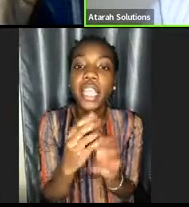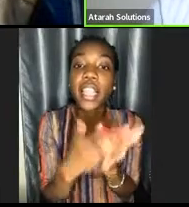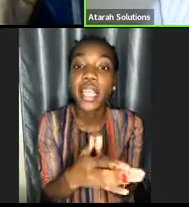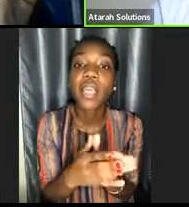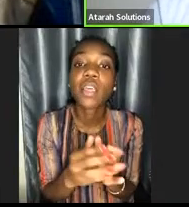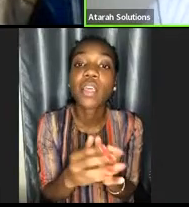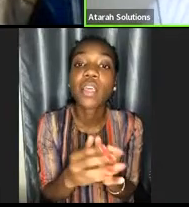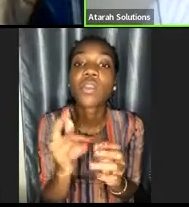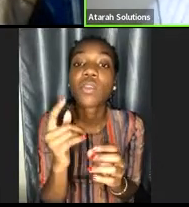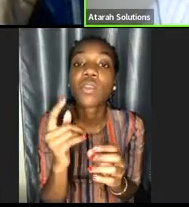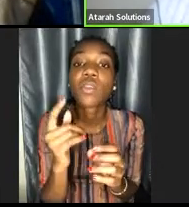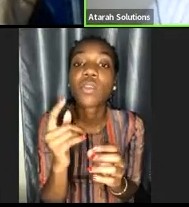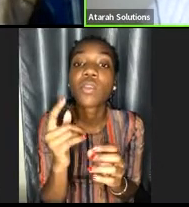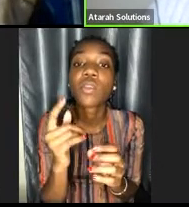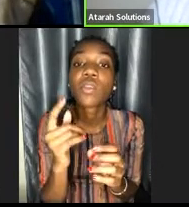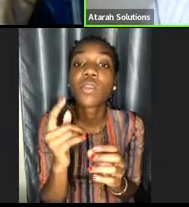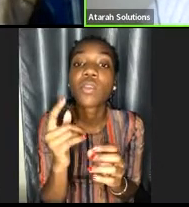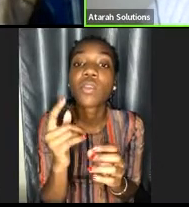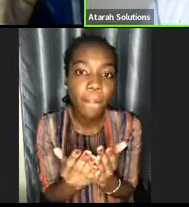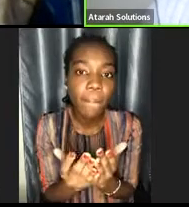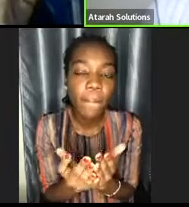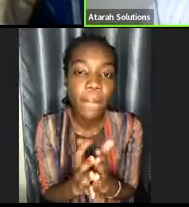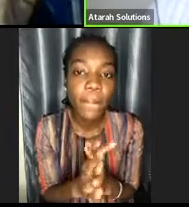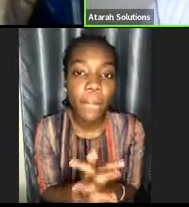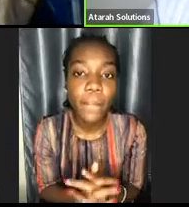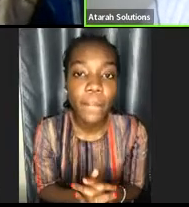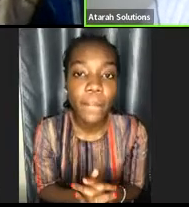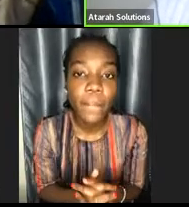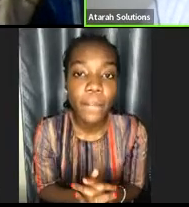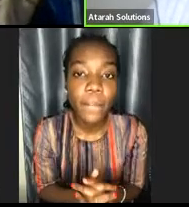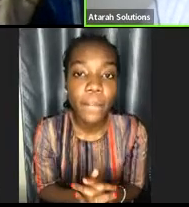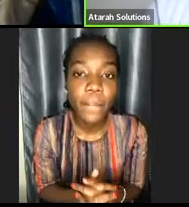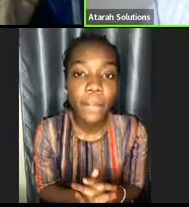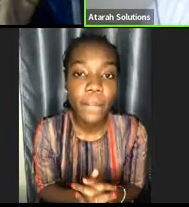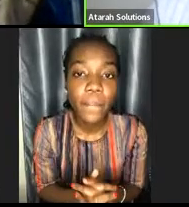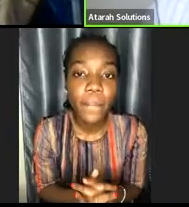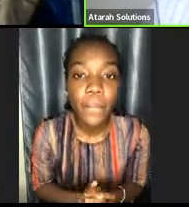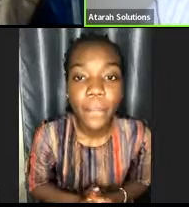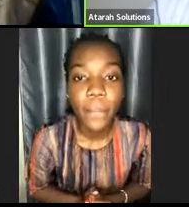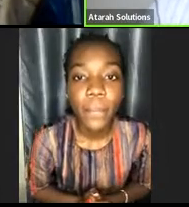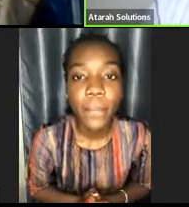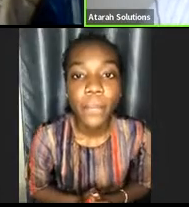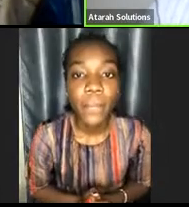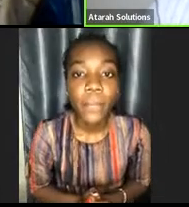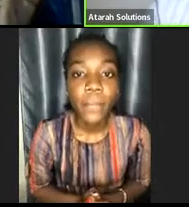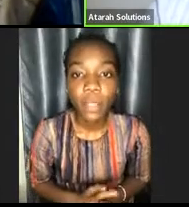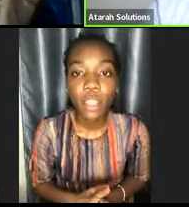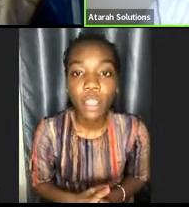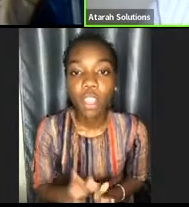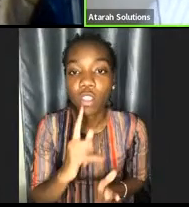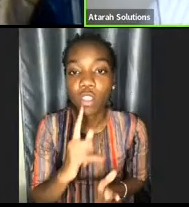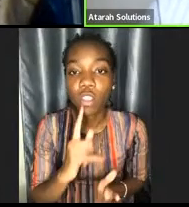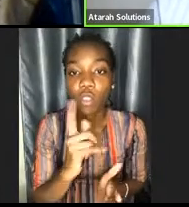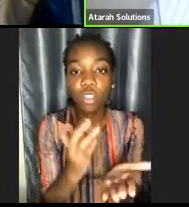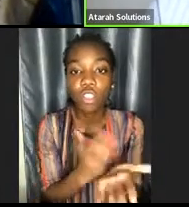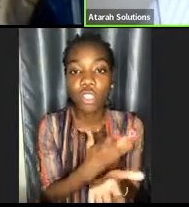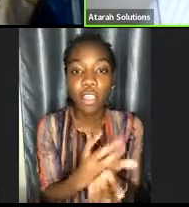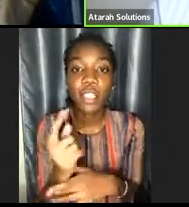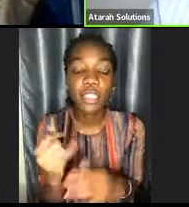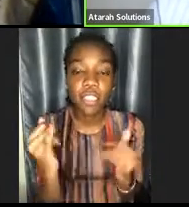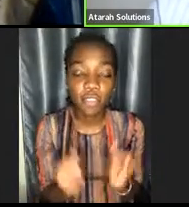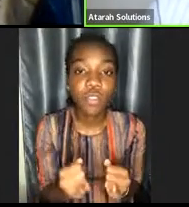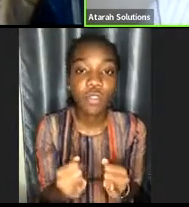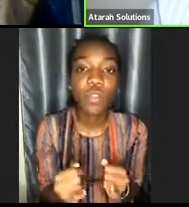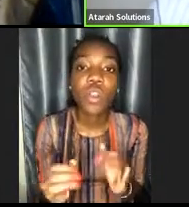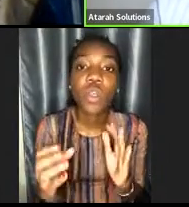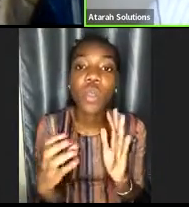forgot to give them. Kindly share the first individual courses on it just quickly